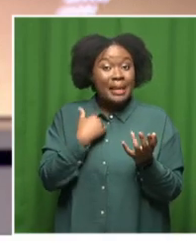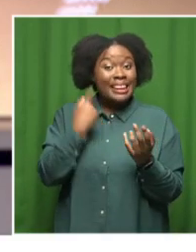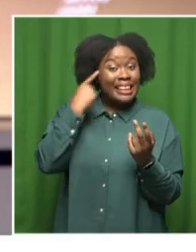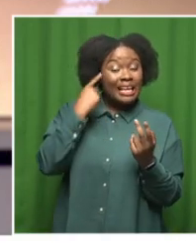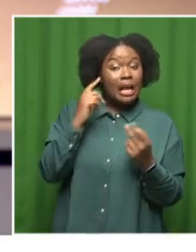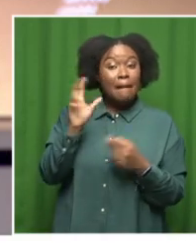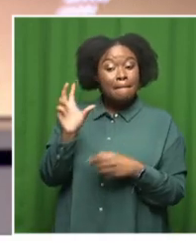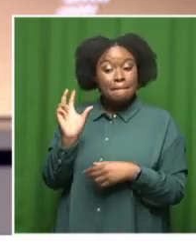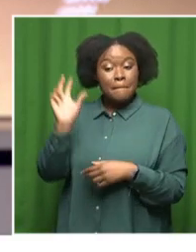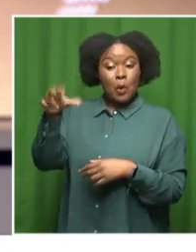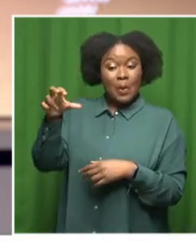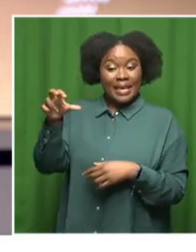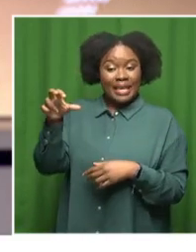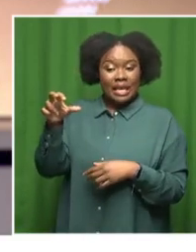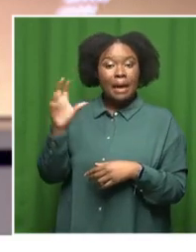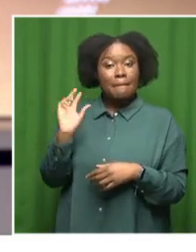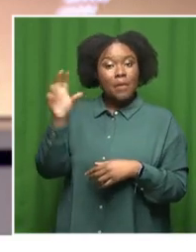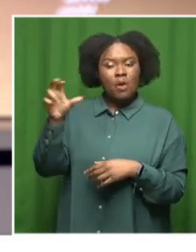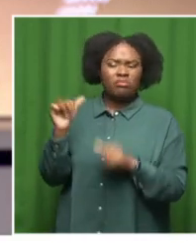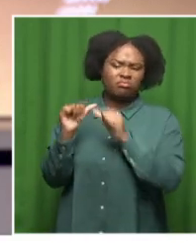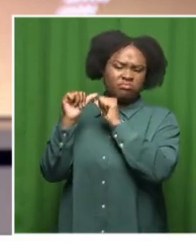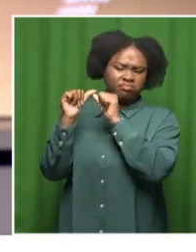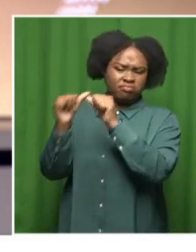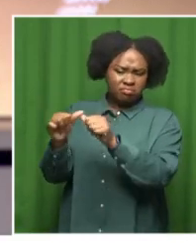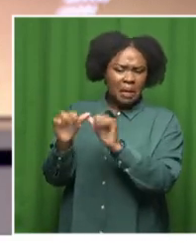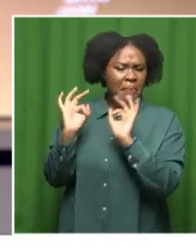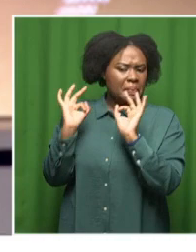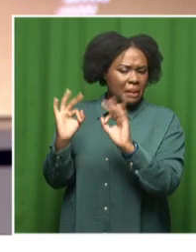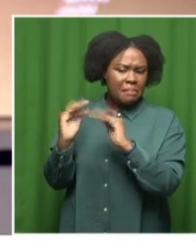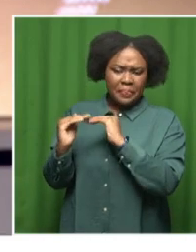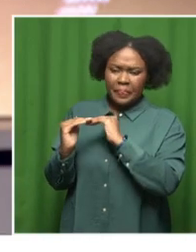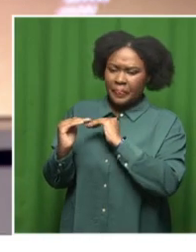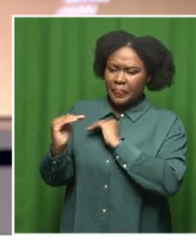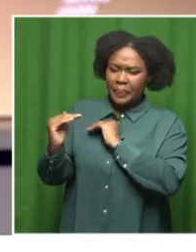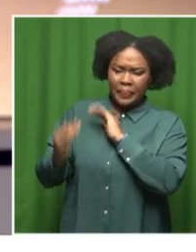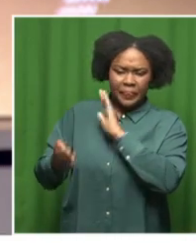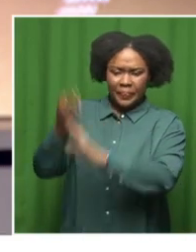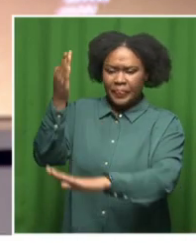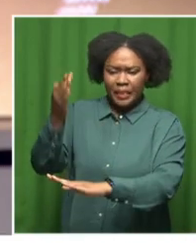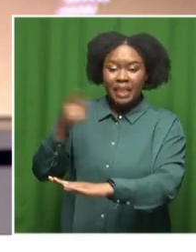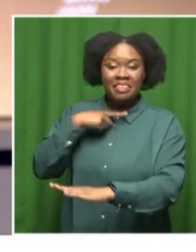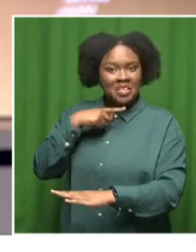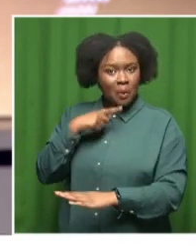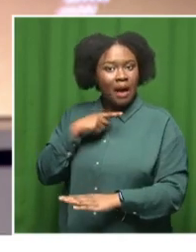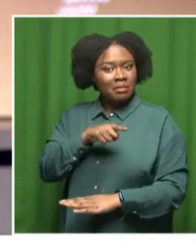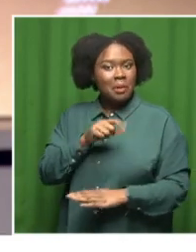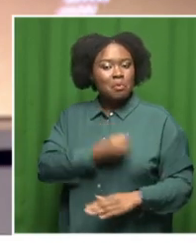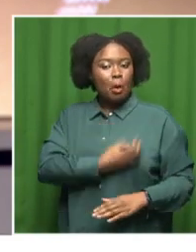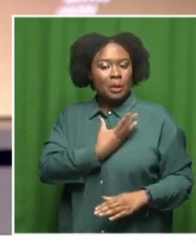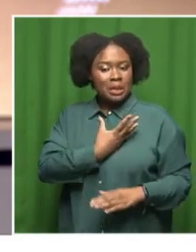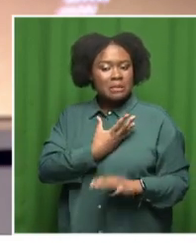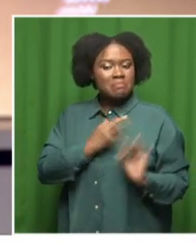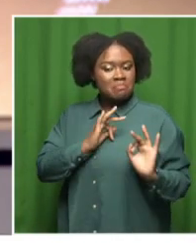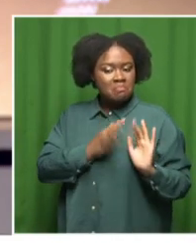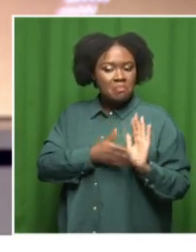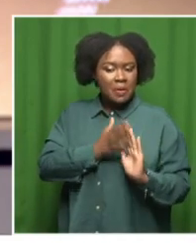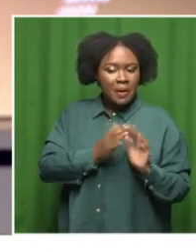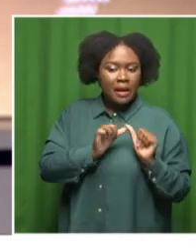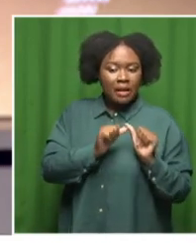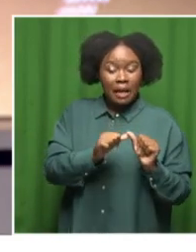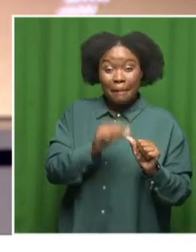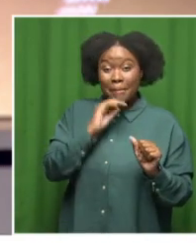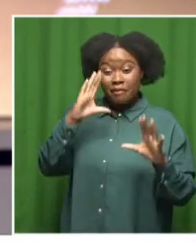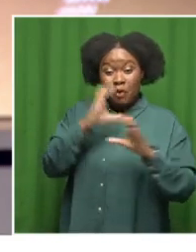department, our bowling unit has been consistent over the last 3, 4 years, and that's what's carried the Proteas brand. So really focus is really on